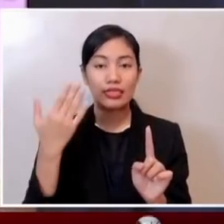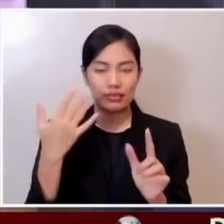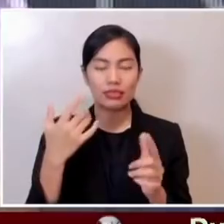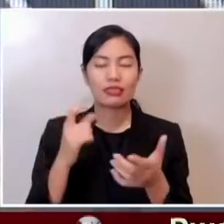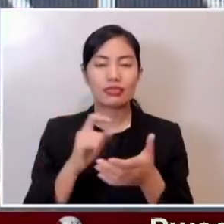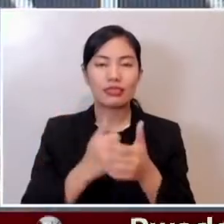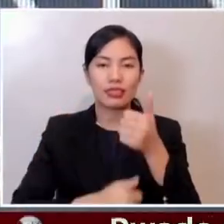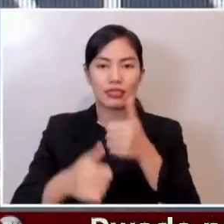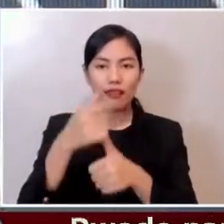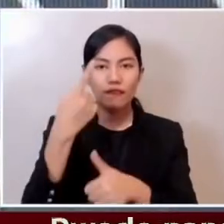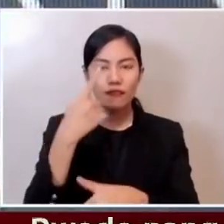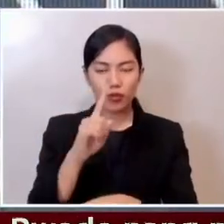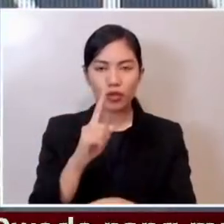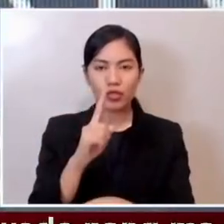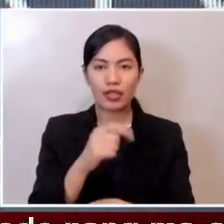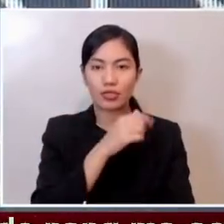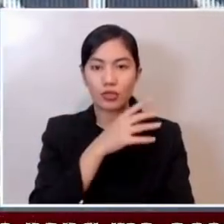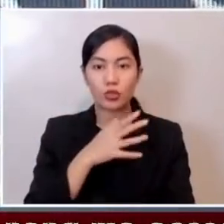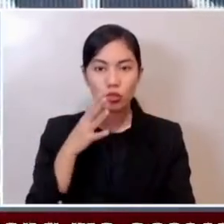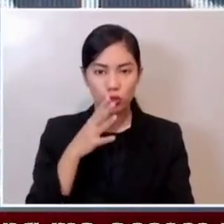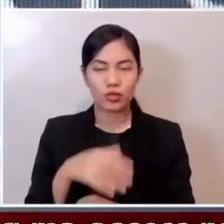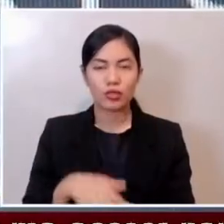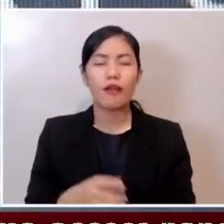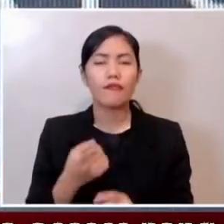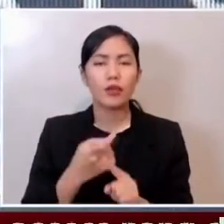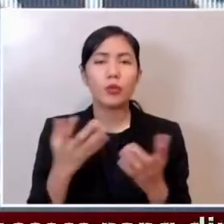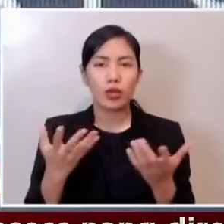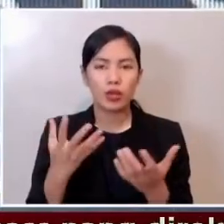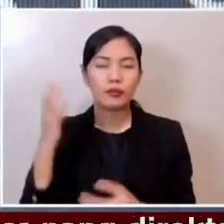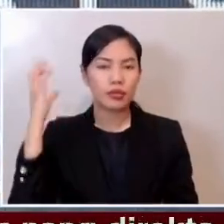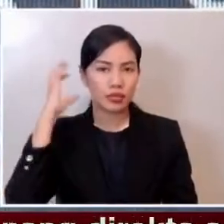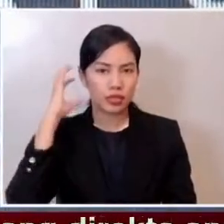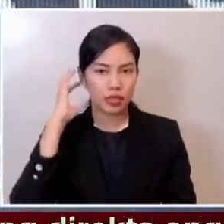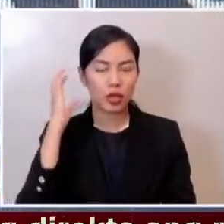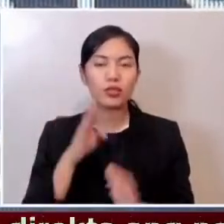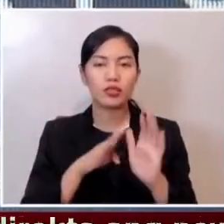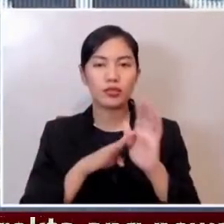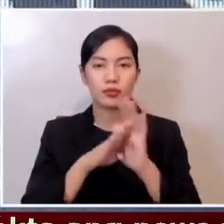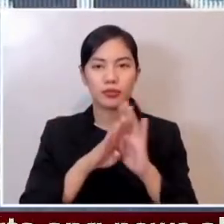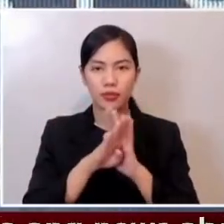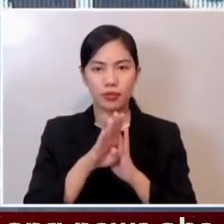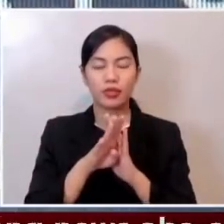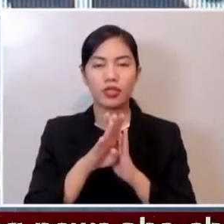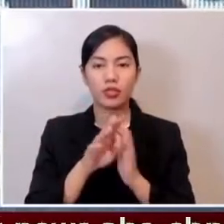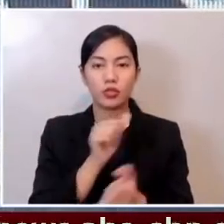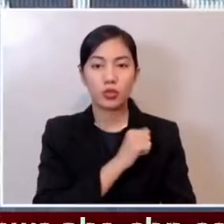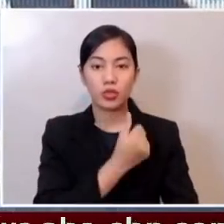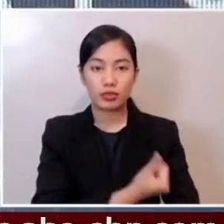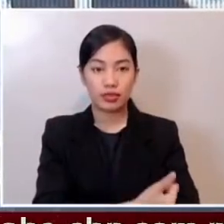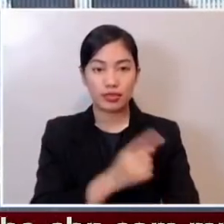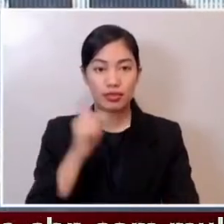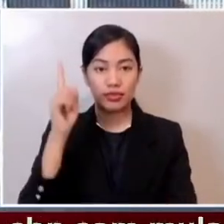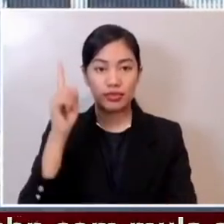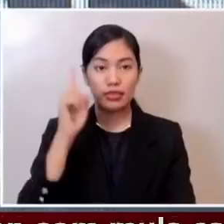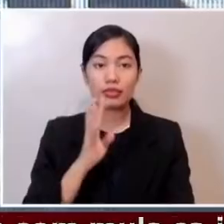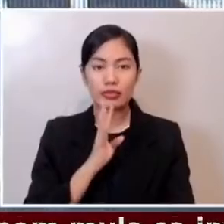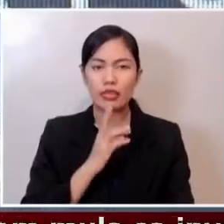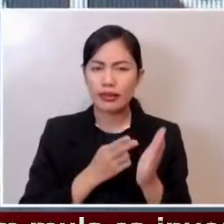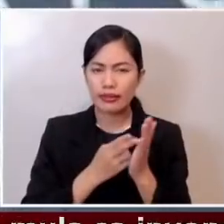Authority. Honestly, I had my policy differences with the economic